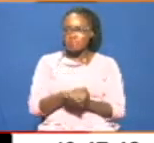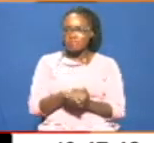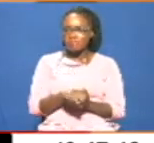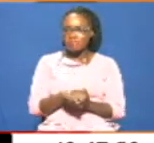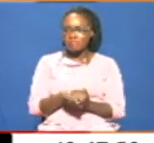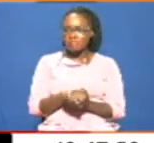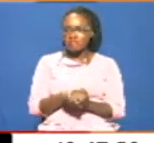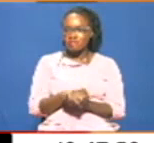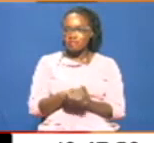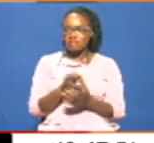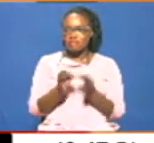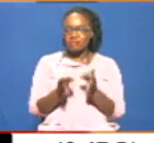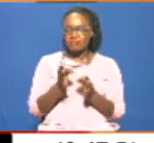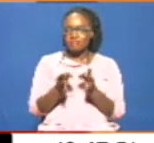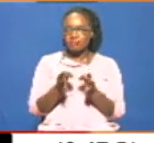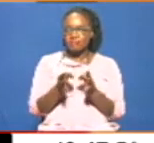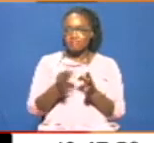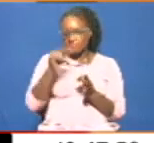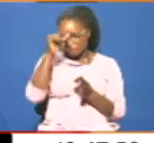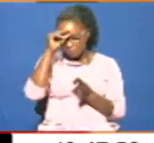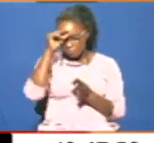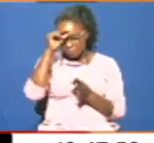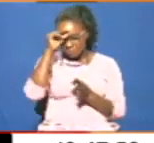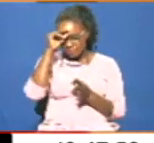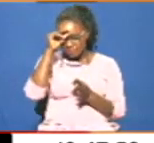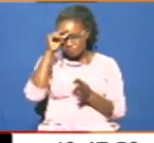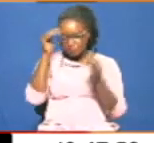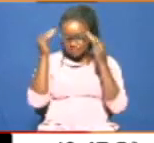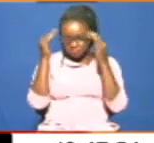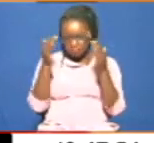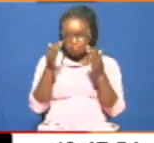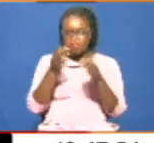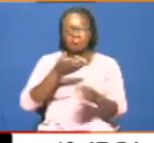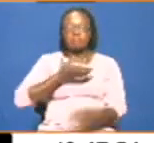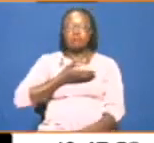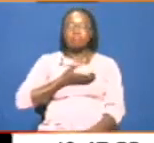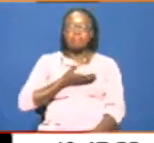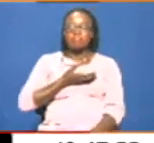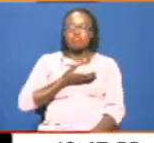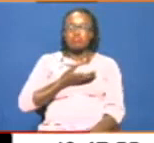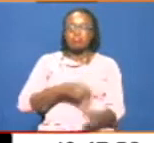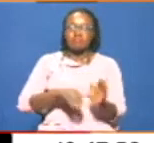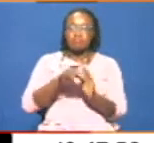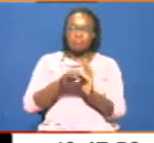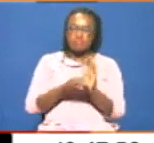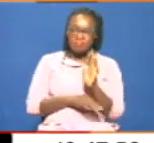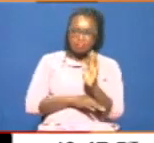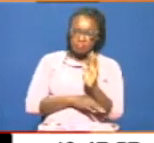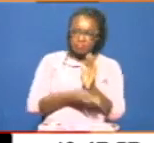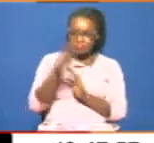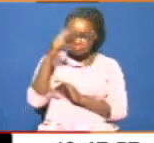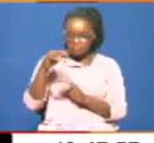if the government stays committed to its own statements, policy